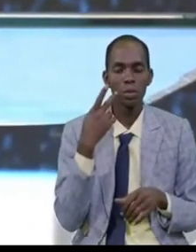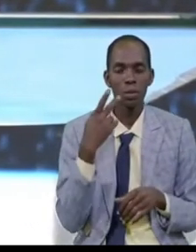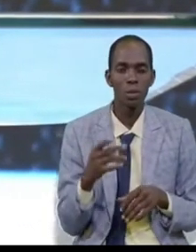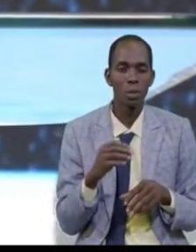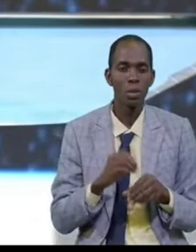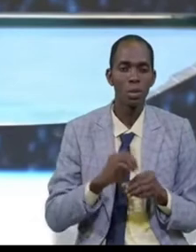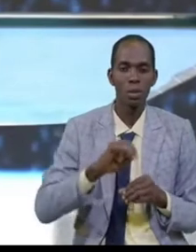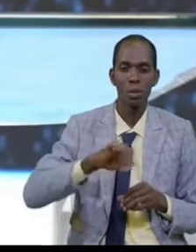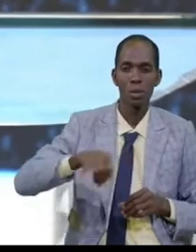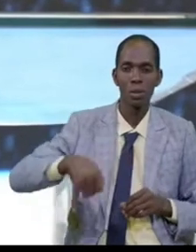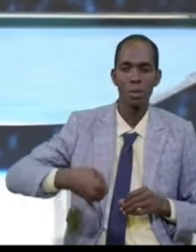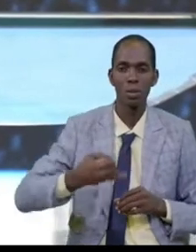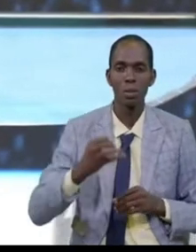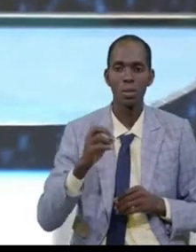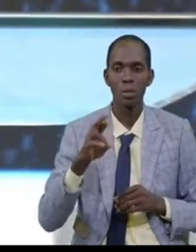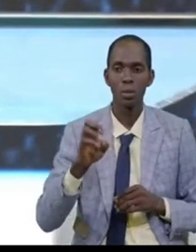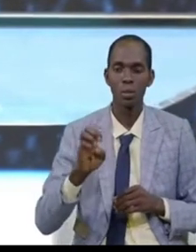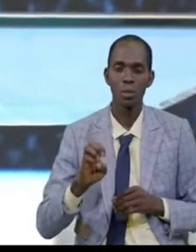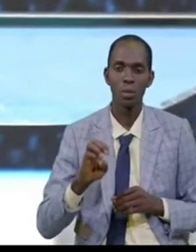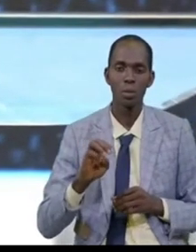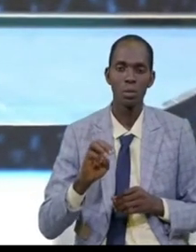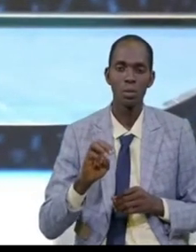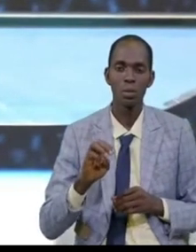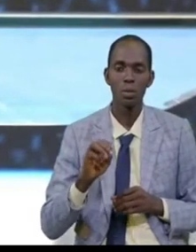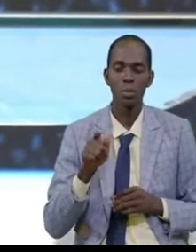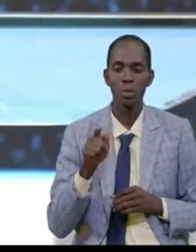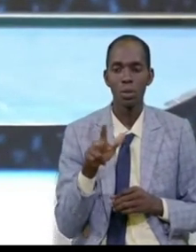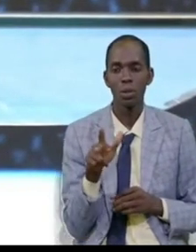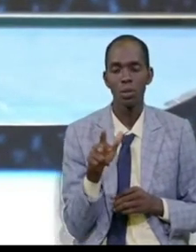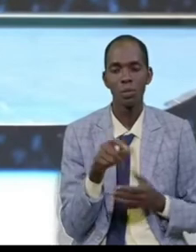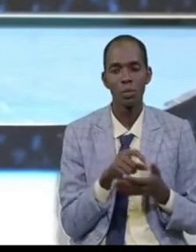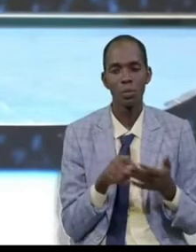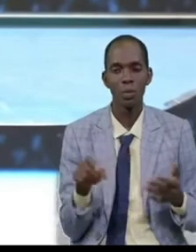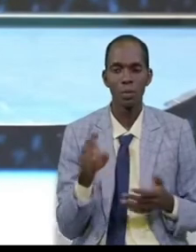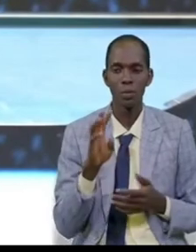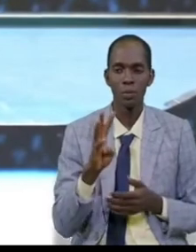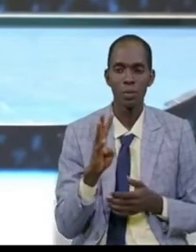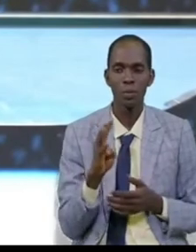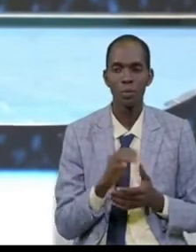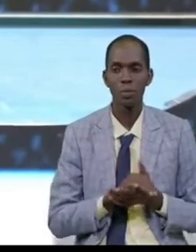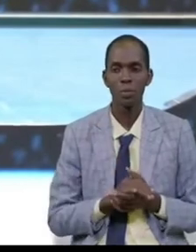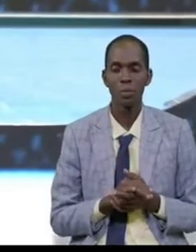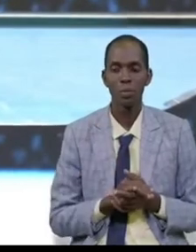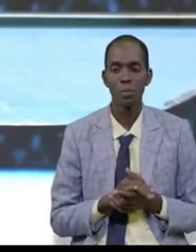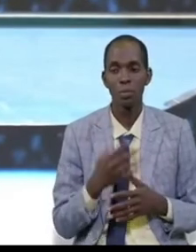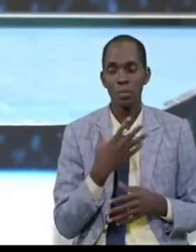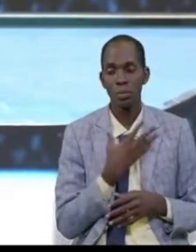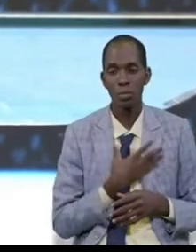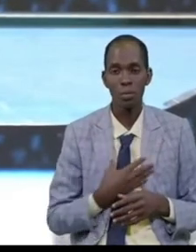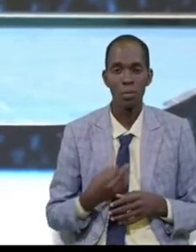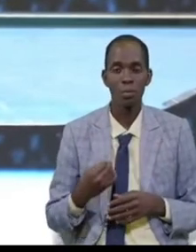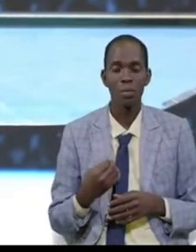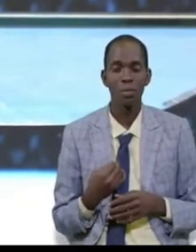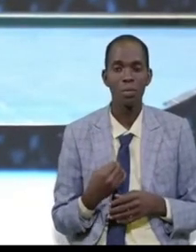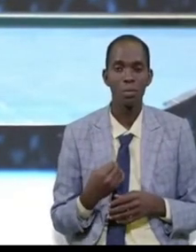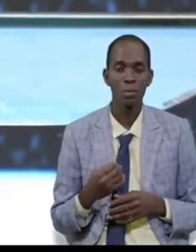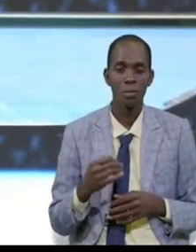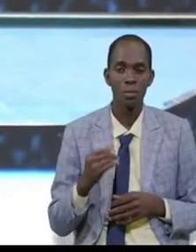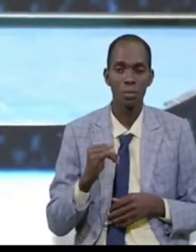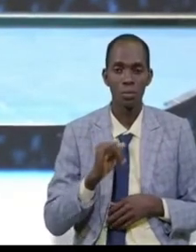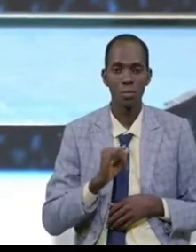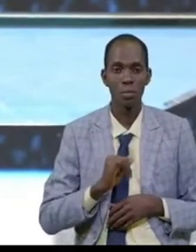4, Jeremiah chapter 23, we're reading from verse 4, and I will set